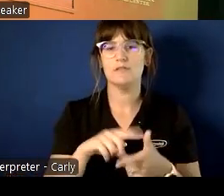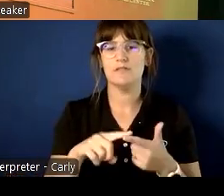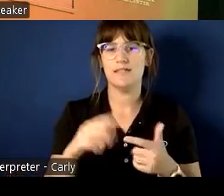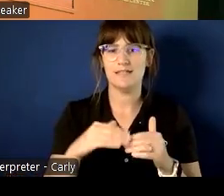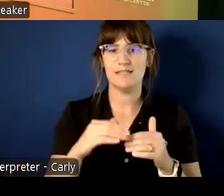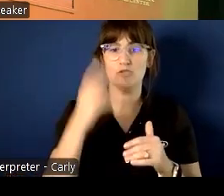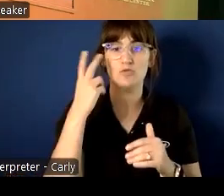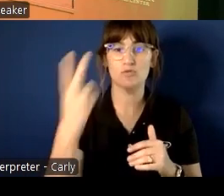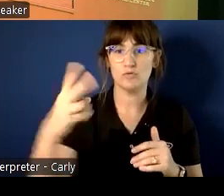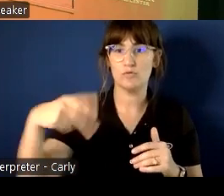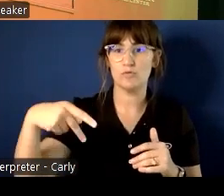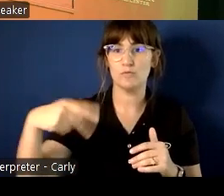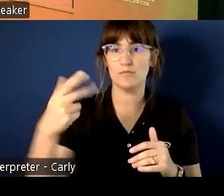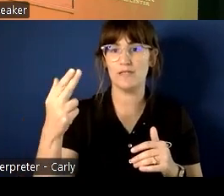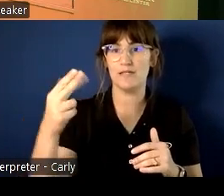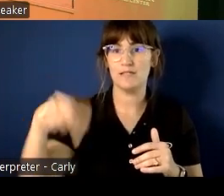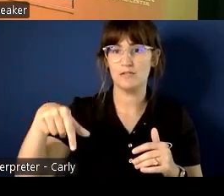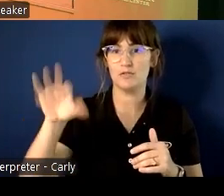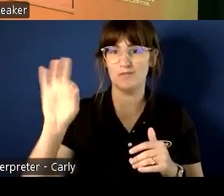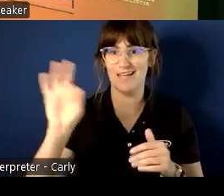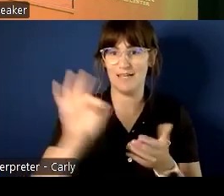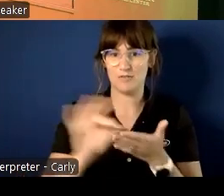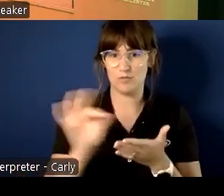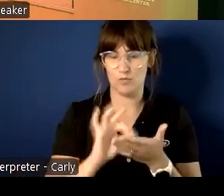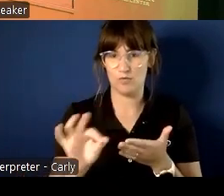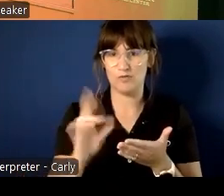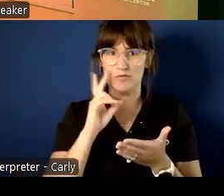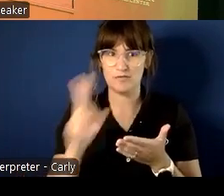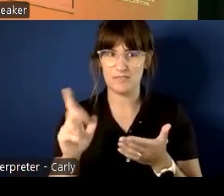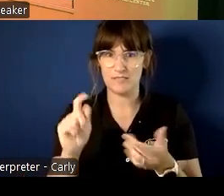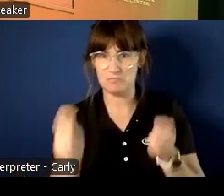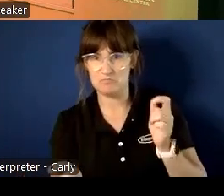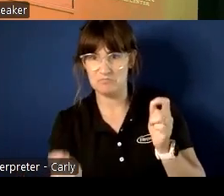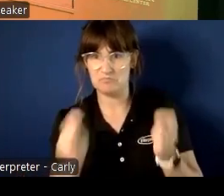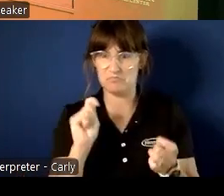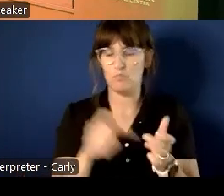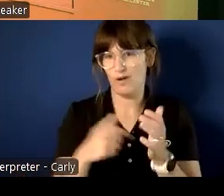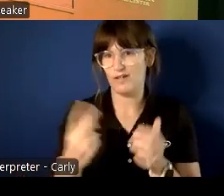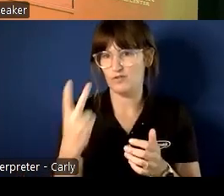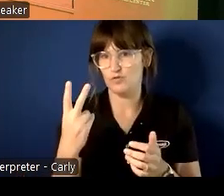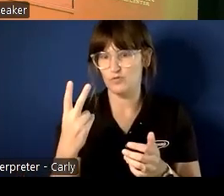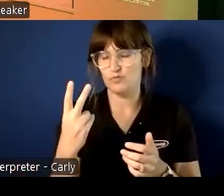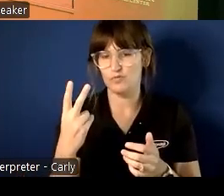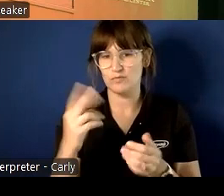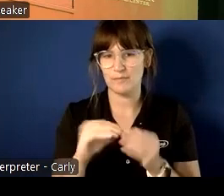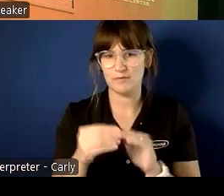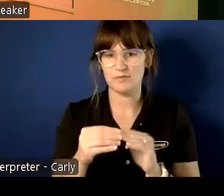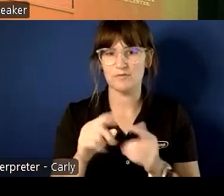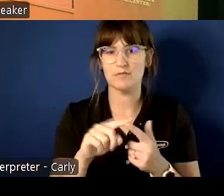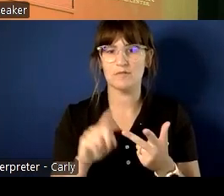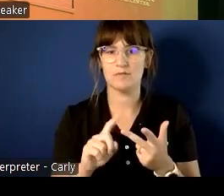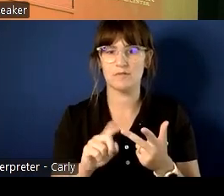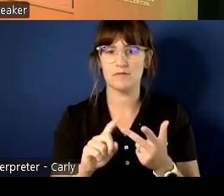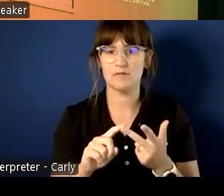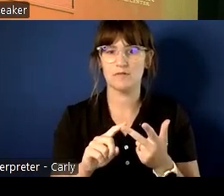separate dates so that I can calculate changes, right, over time. I wanted to look at people who